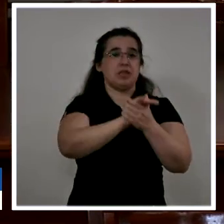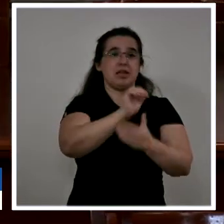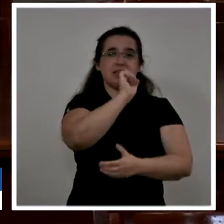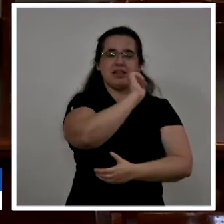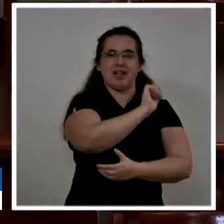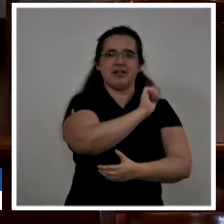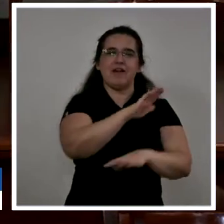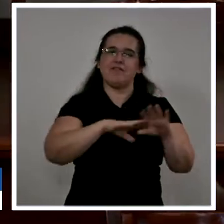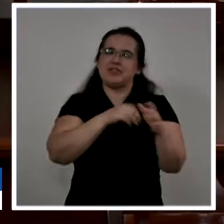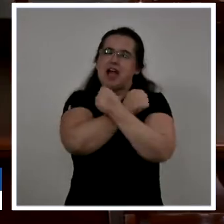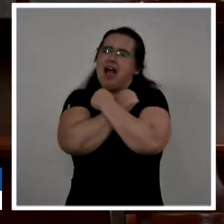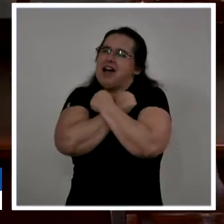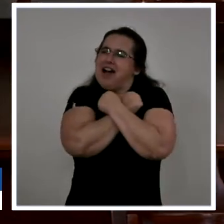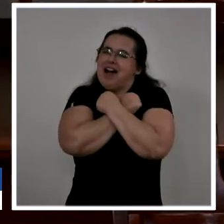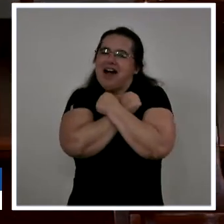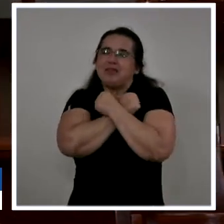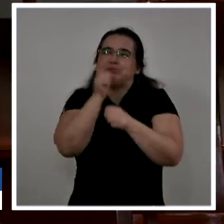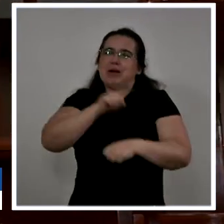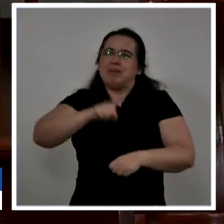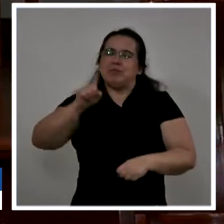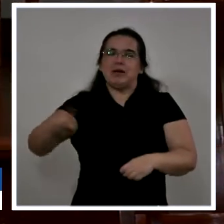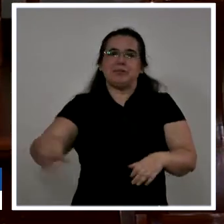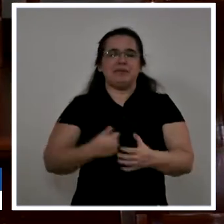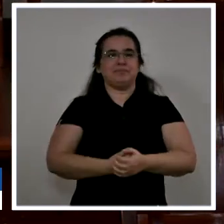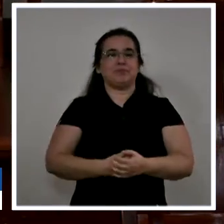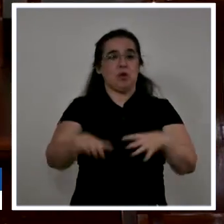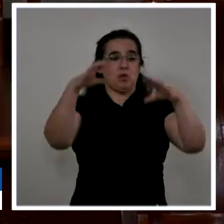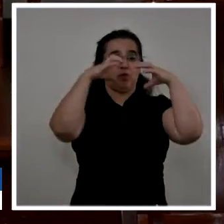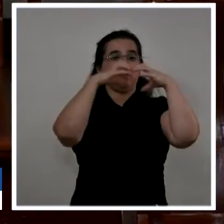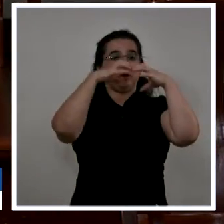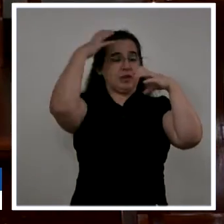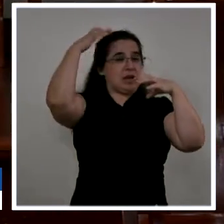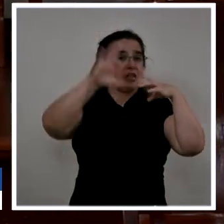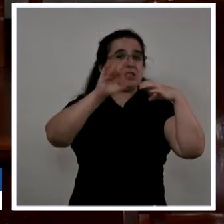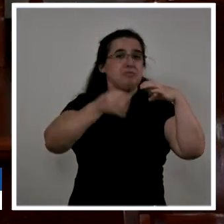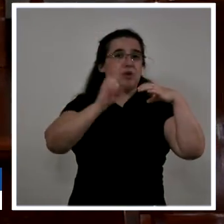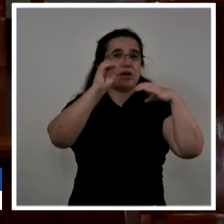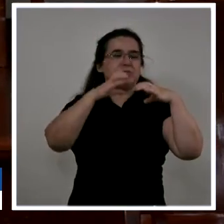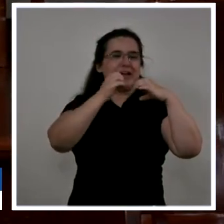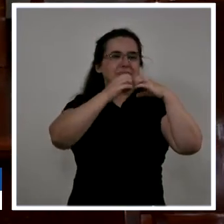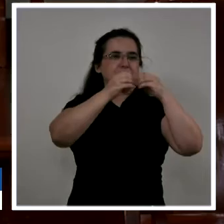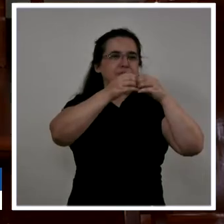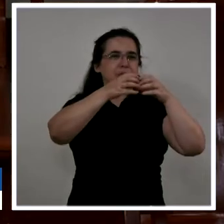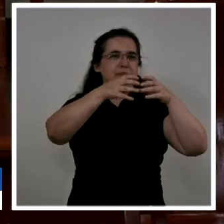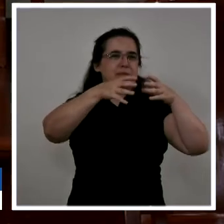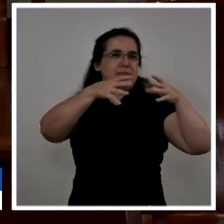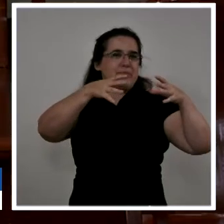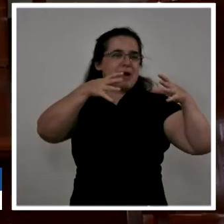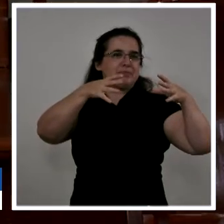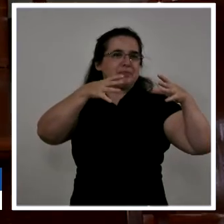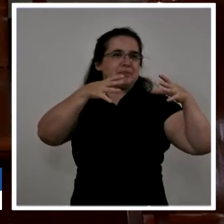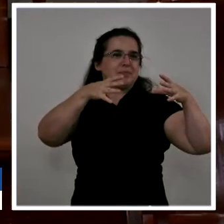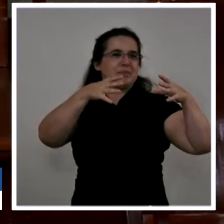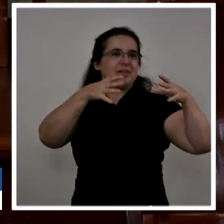se a mulher dele fizer muito isto, his hippocampus, o meu hipocampo, will keep getting bigger, vai se tornar cada vez maior. And when he